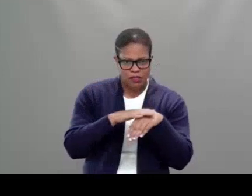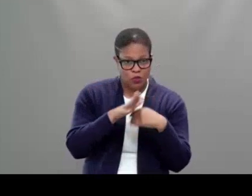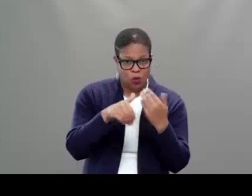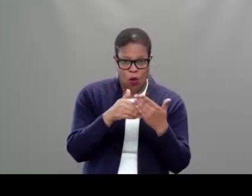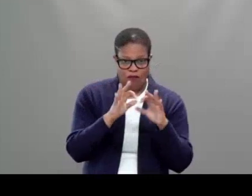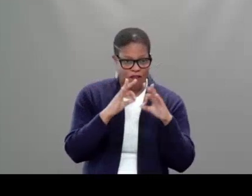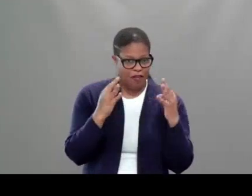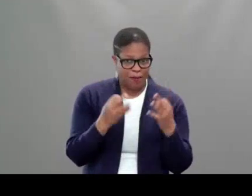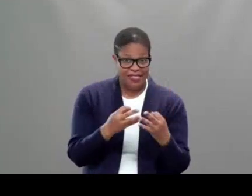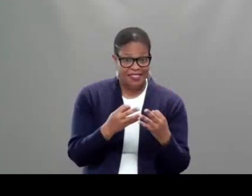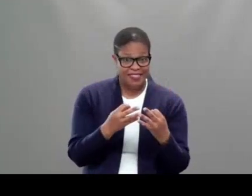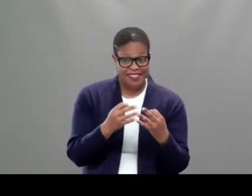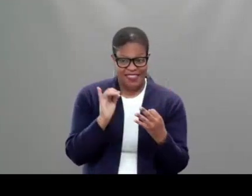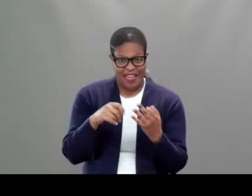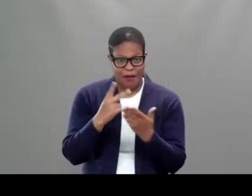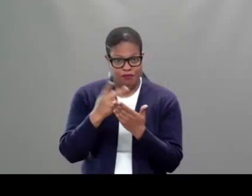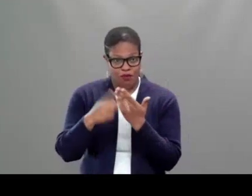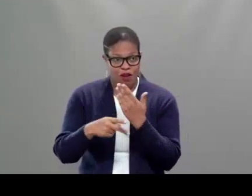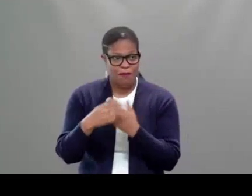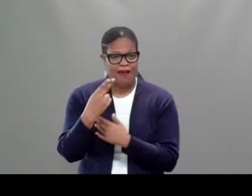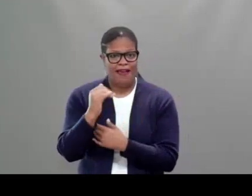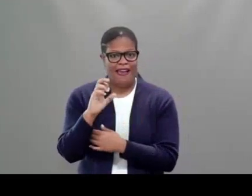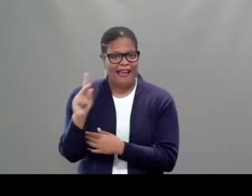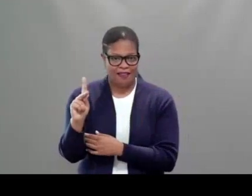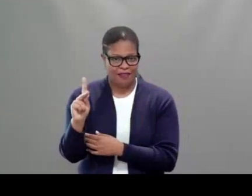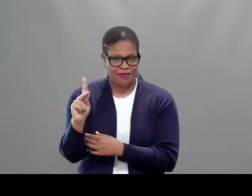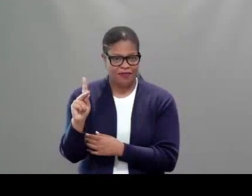families that the program had been hacked.